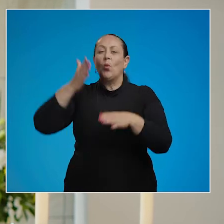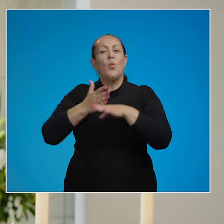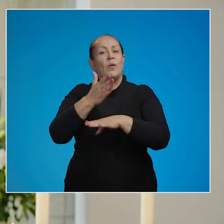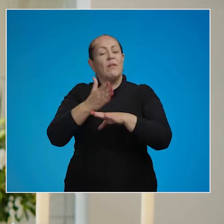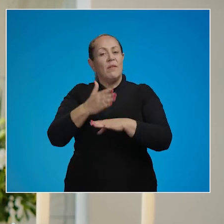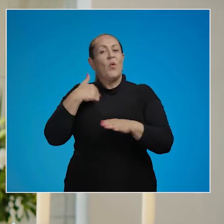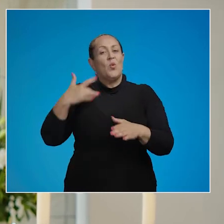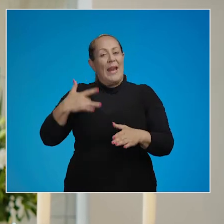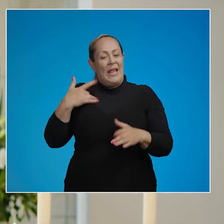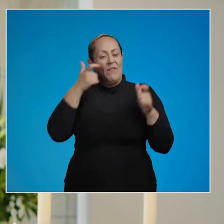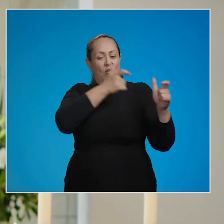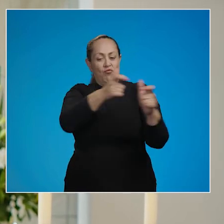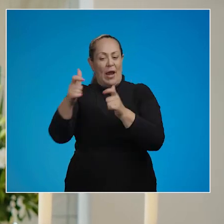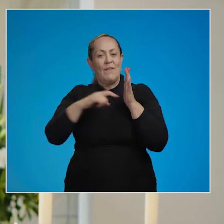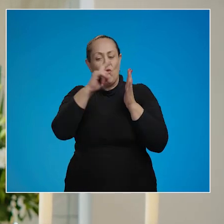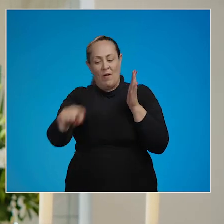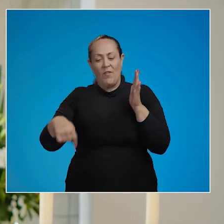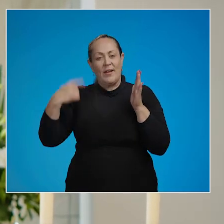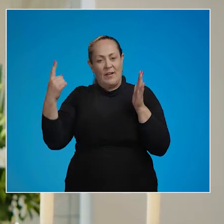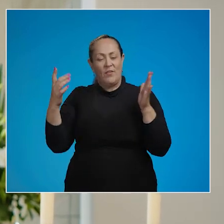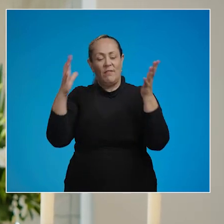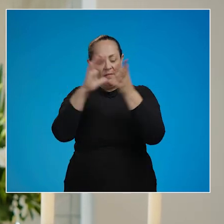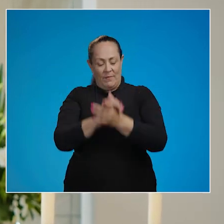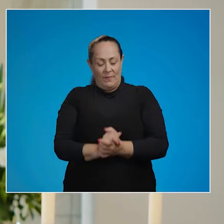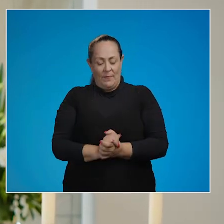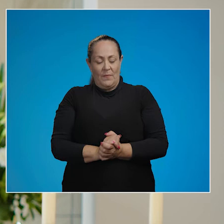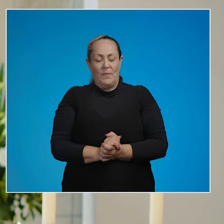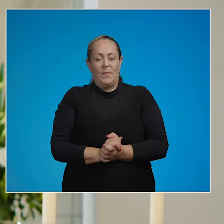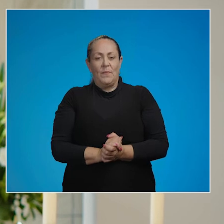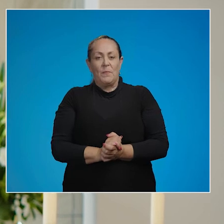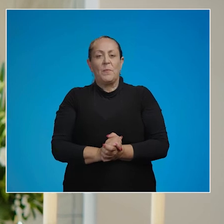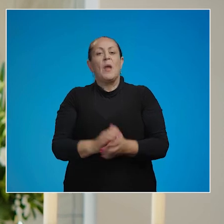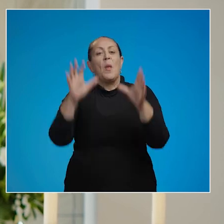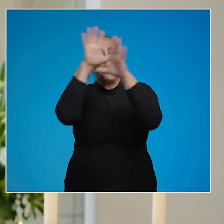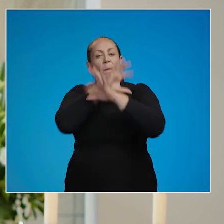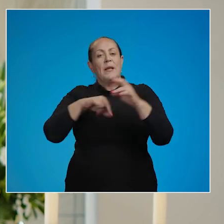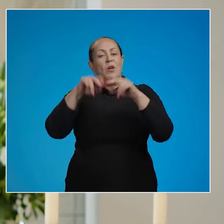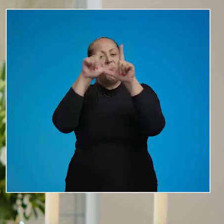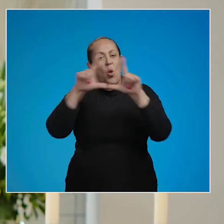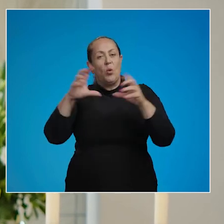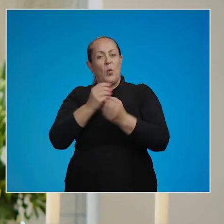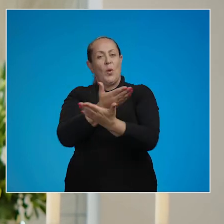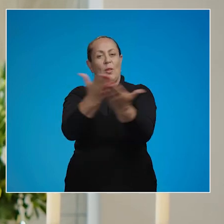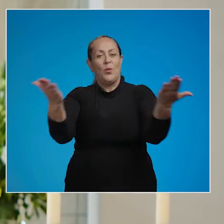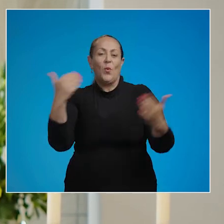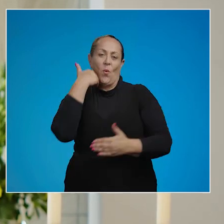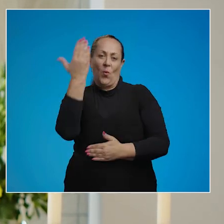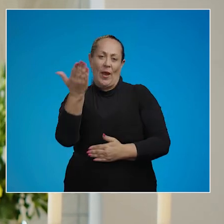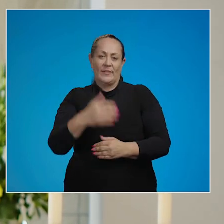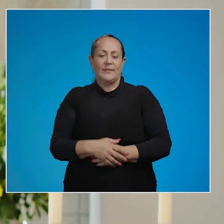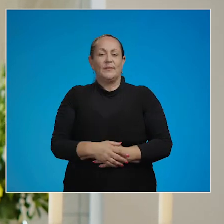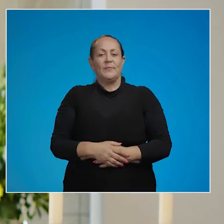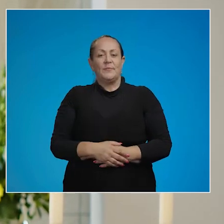your will who live and reign forever and ever the peace of the Lord be with you always